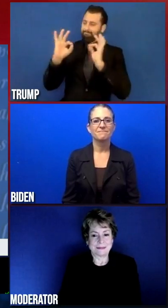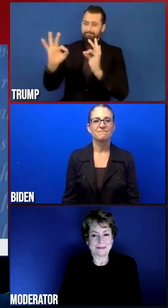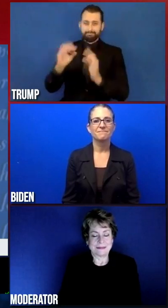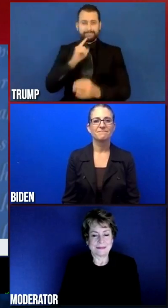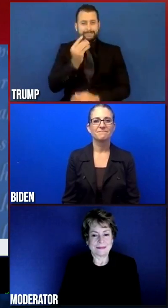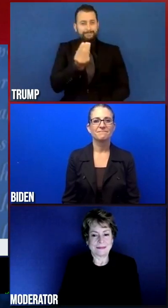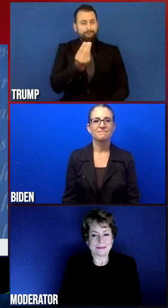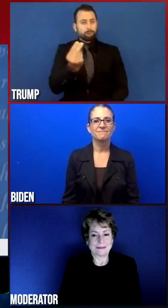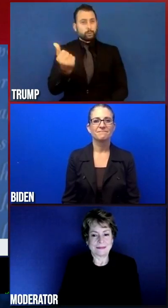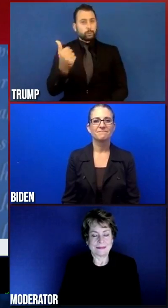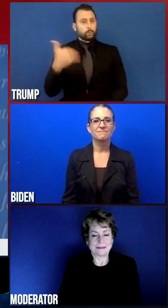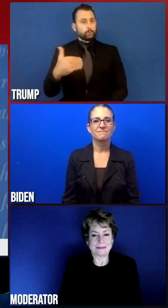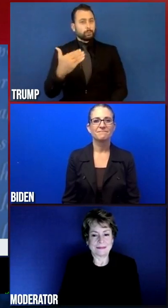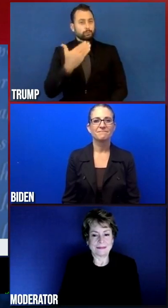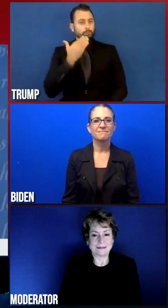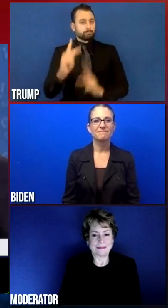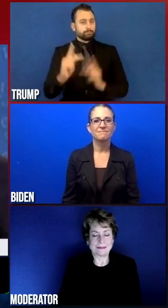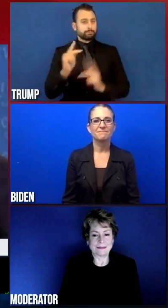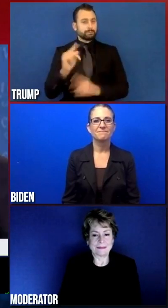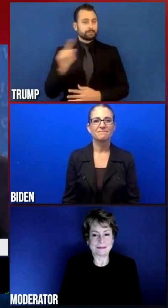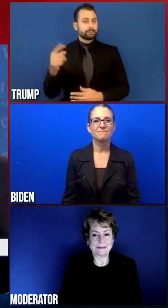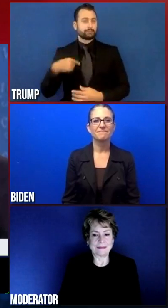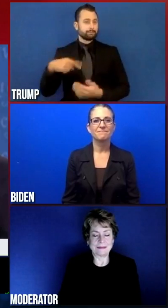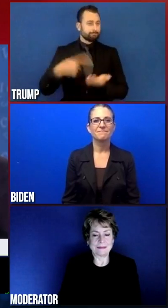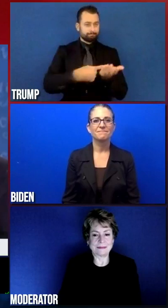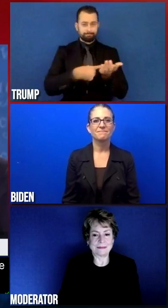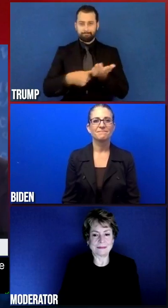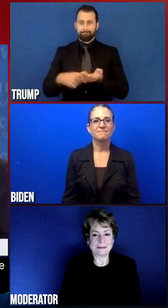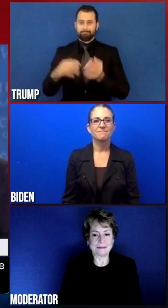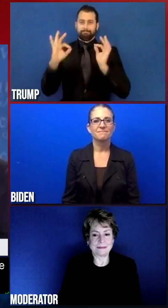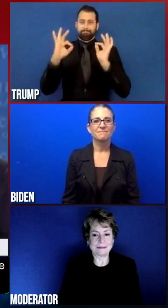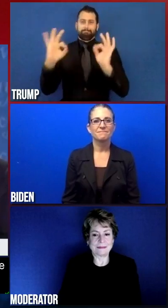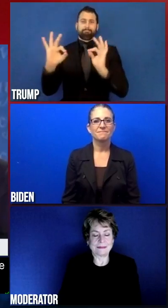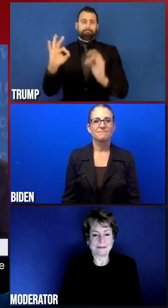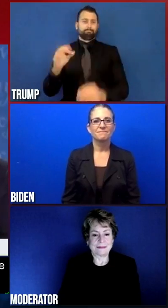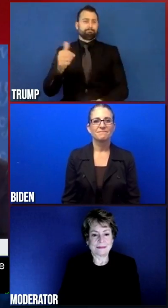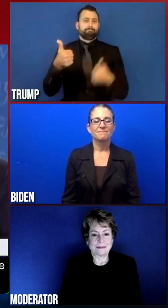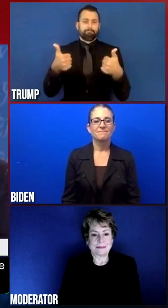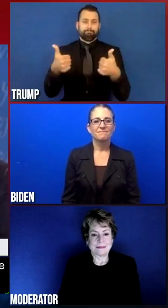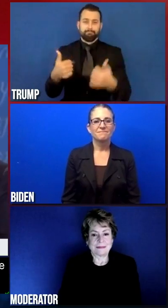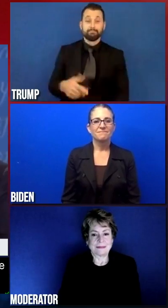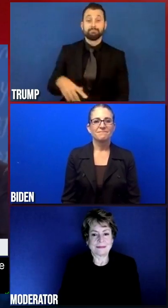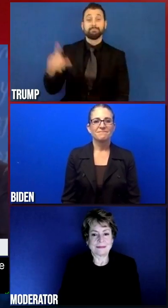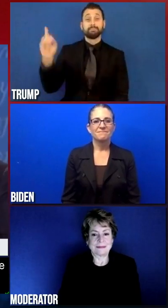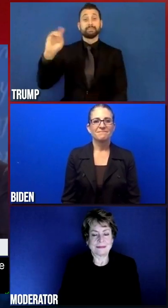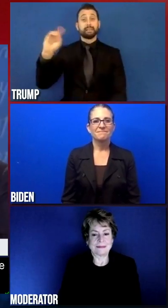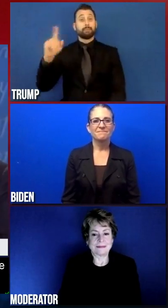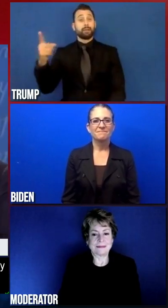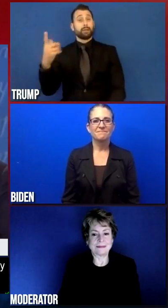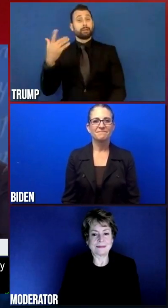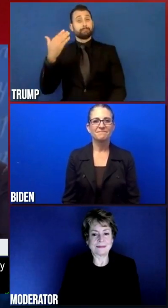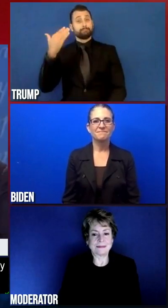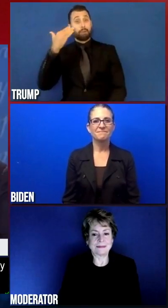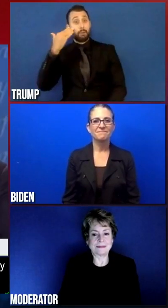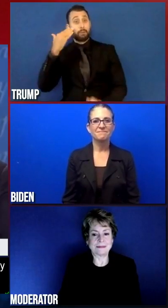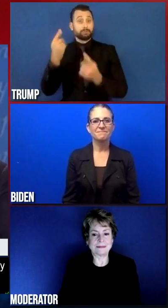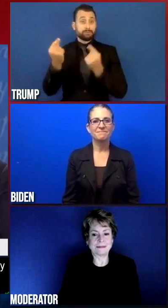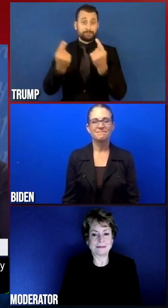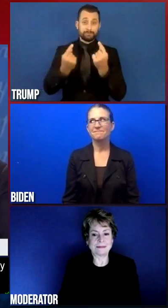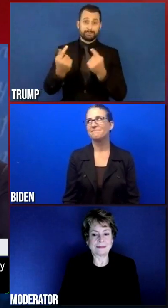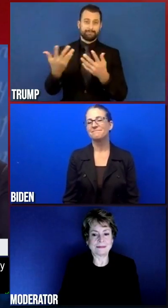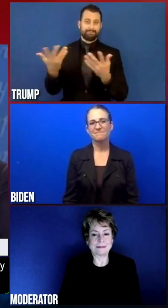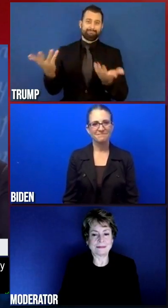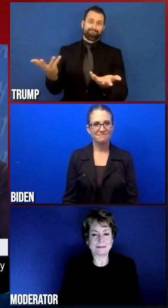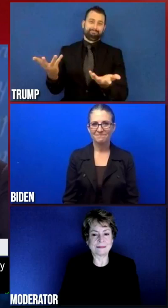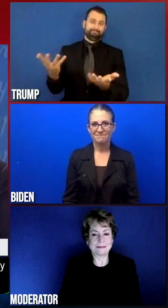doing it. If they had, the only difference is they'd try and do it faster. There's no way they would give it up. They had Merrick Garland, but the problem is they